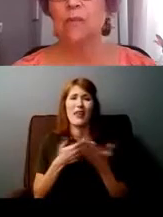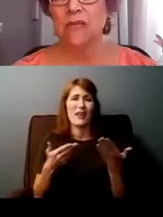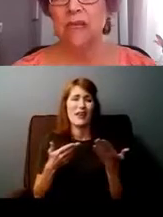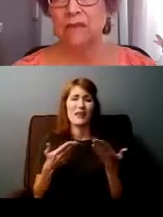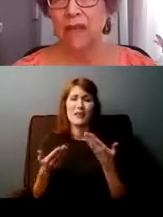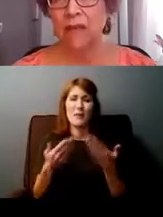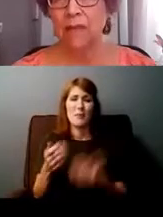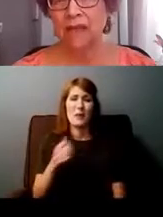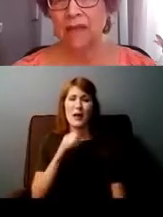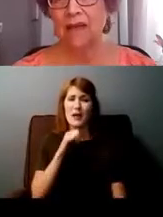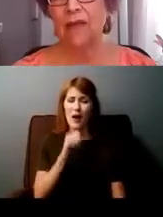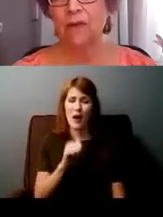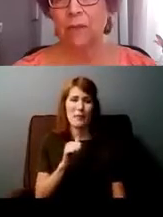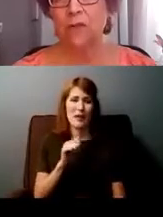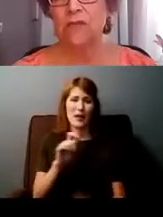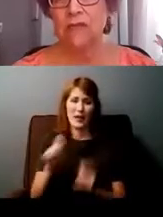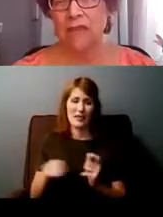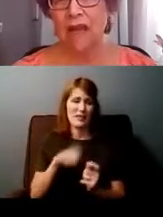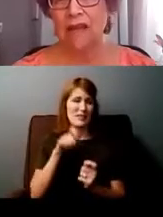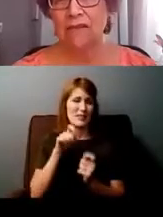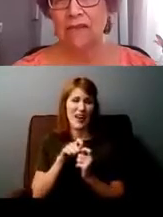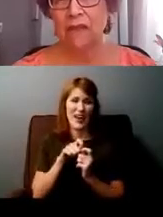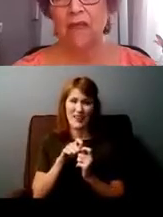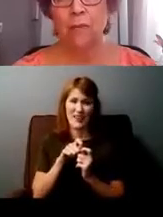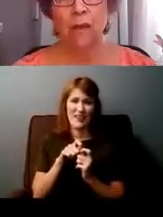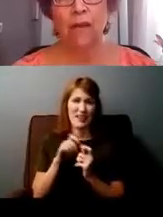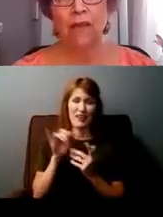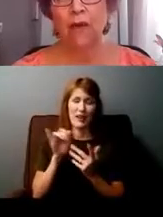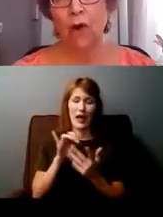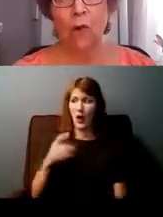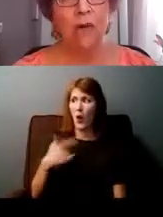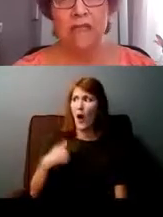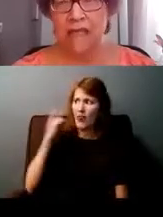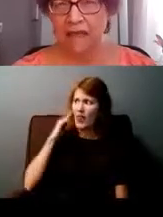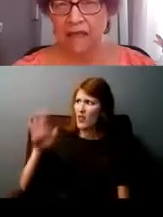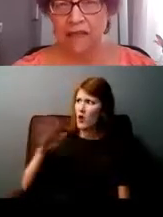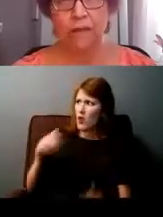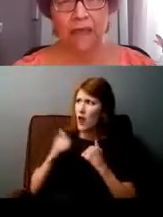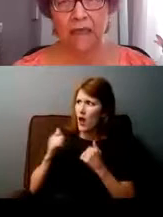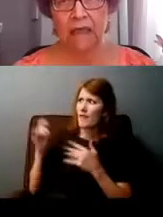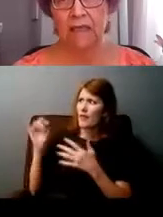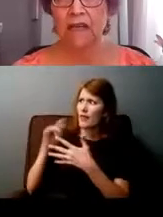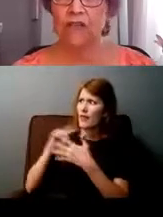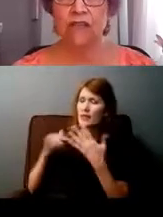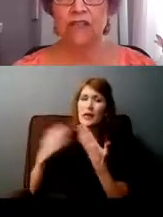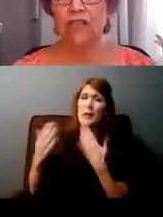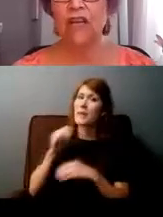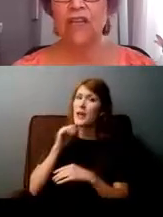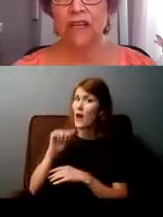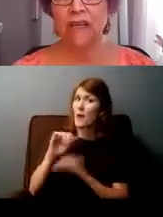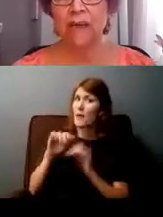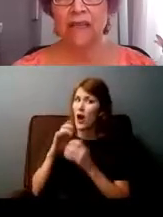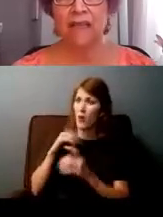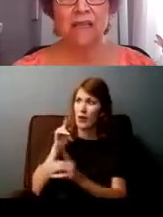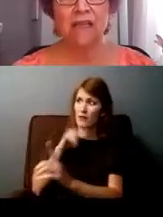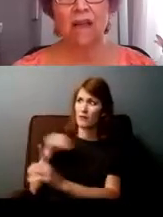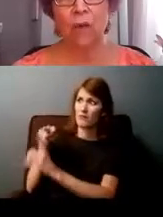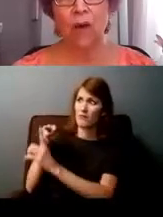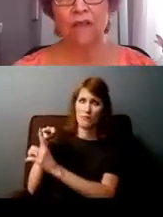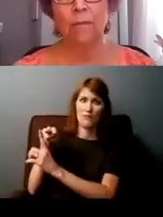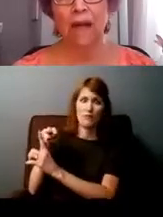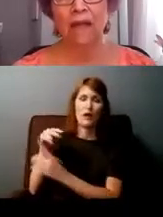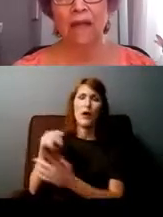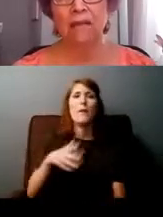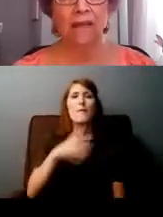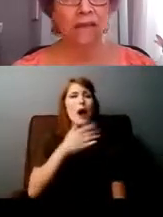we perceive them in that other person's life. My mother always said to me that I shouldn't judge anybody until I've